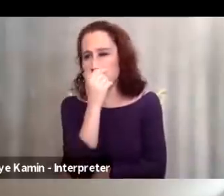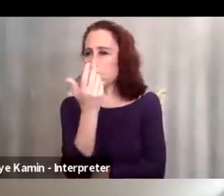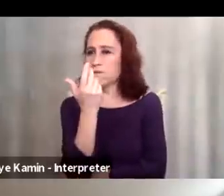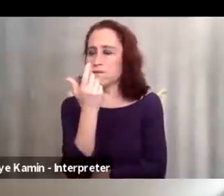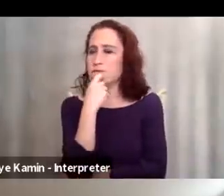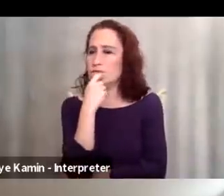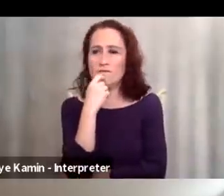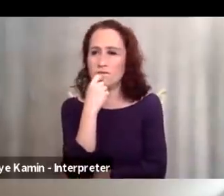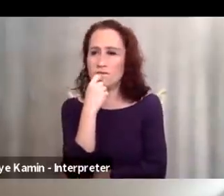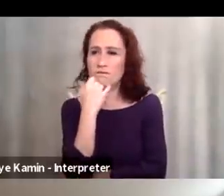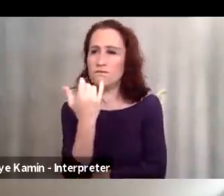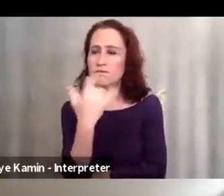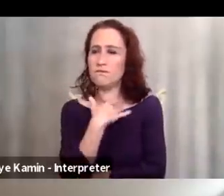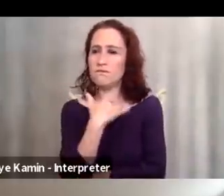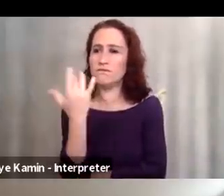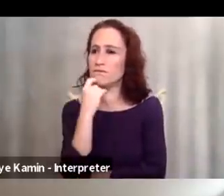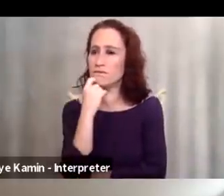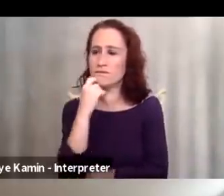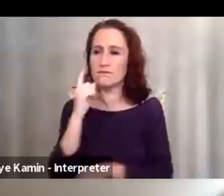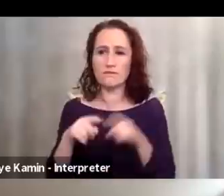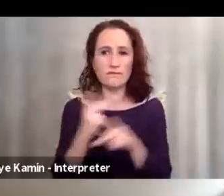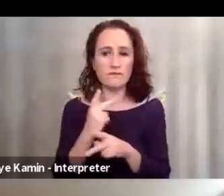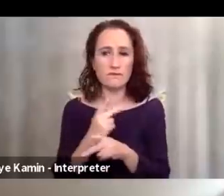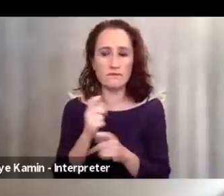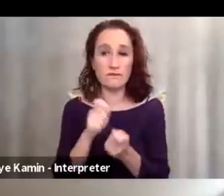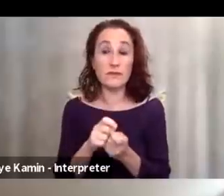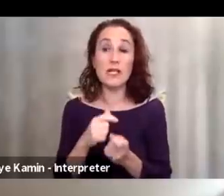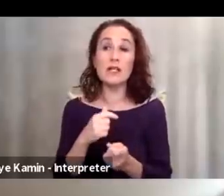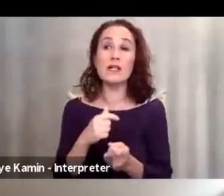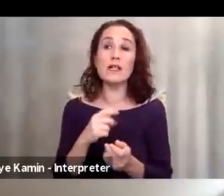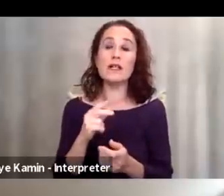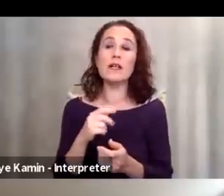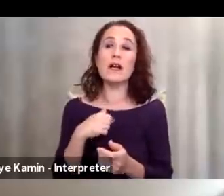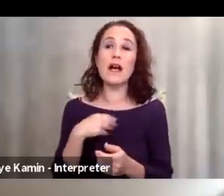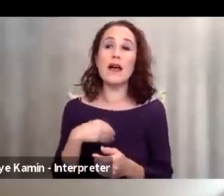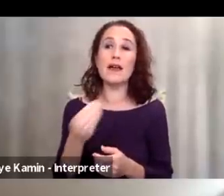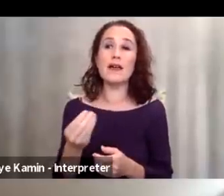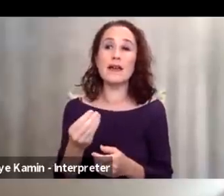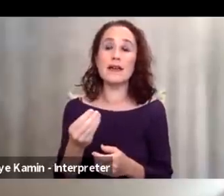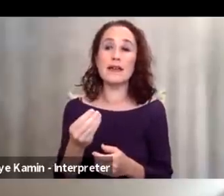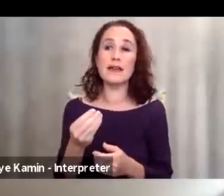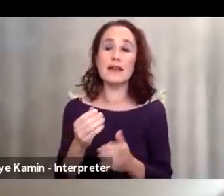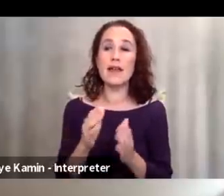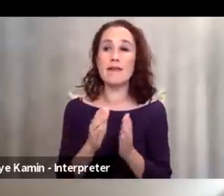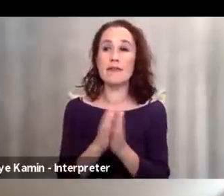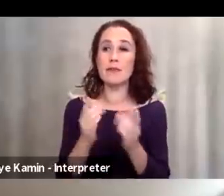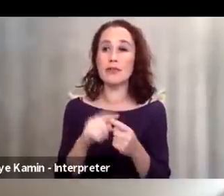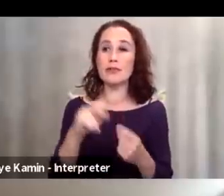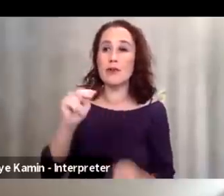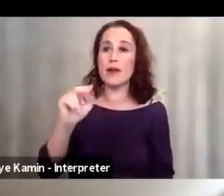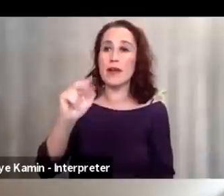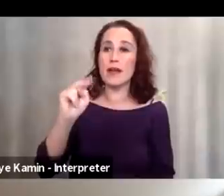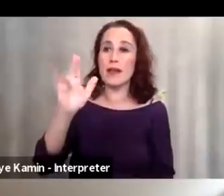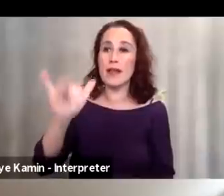was exactly. And when I turned in the manuscript to Nancy at Nancy Paulson Books, she said,